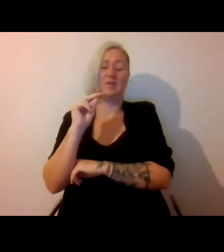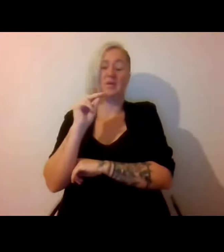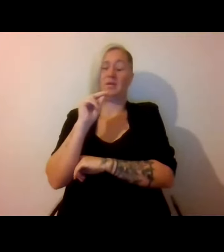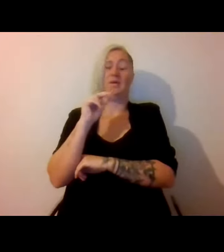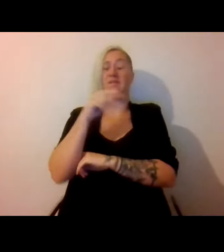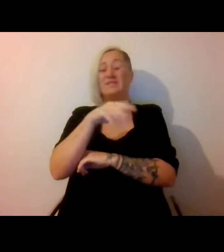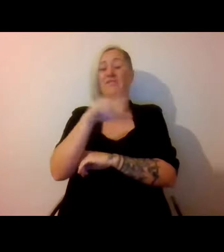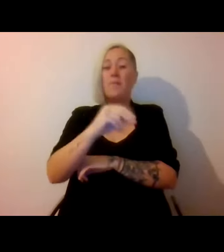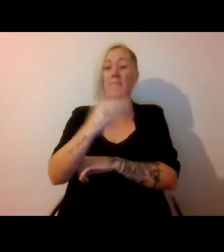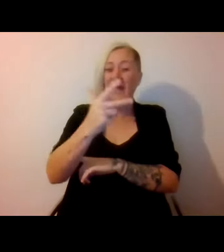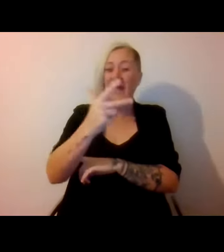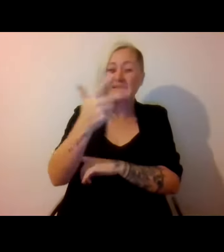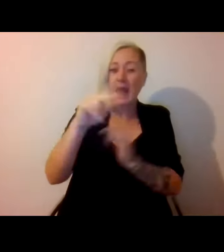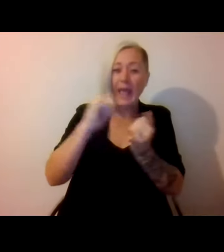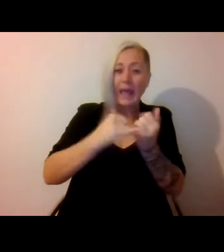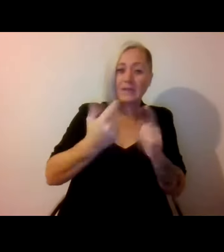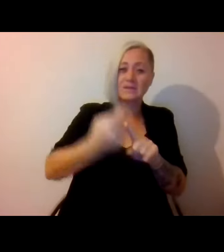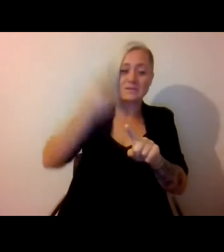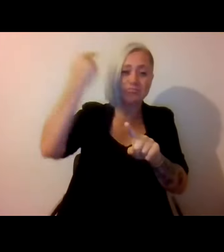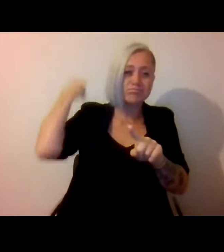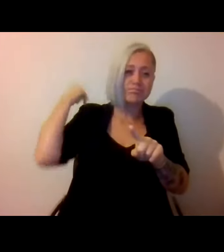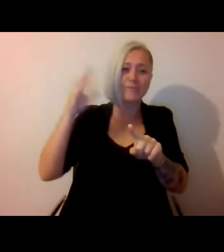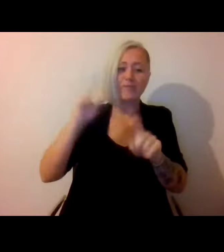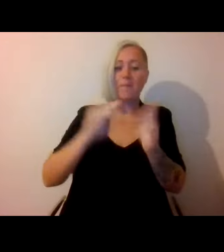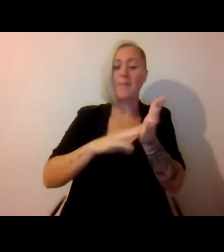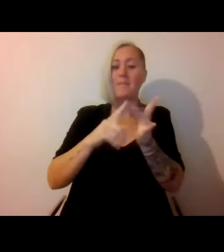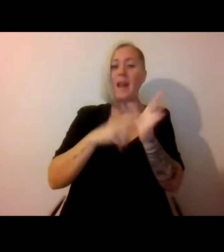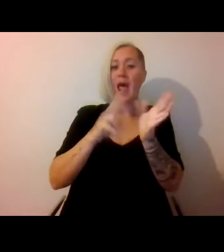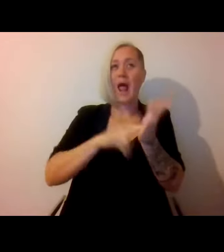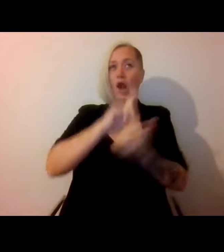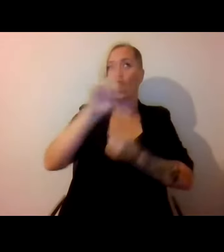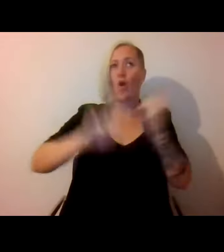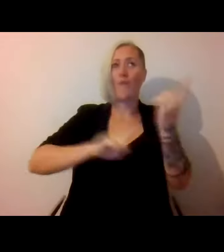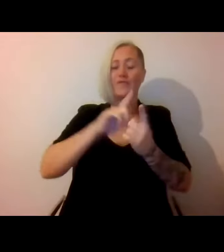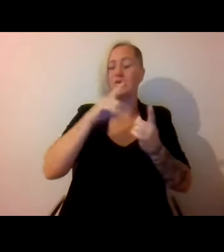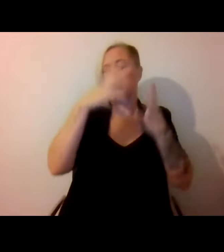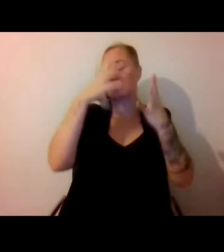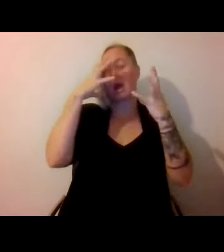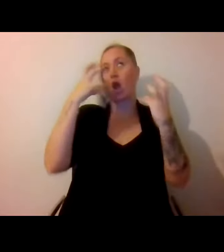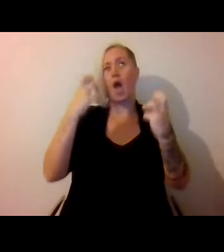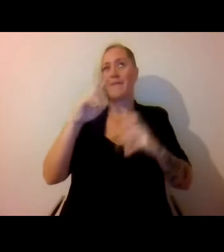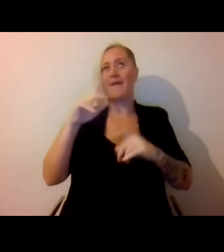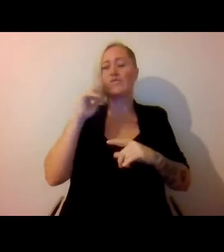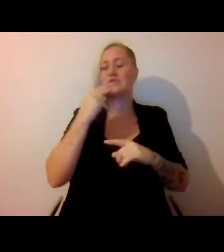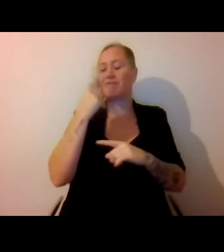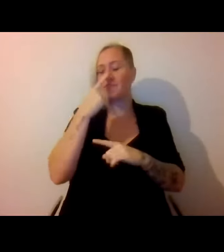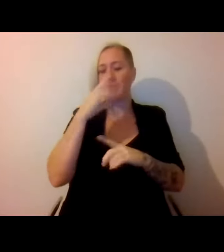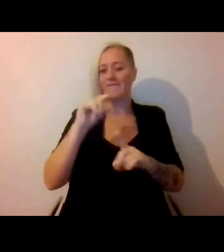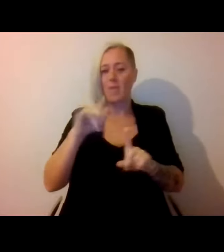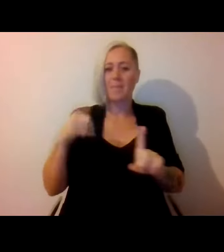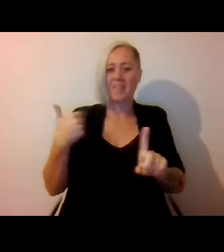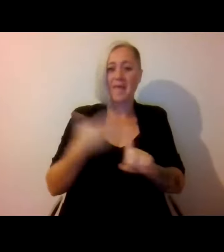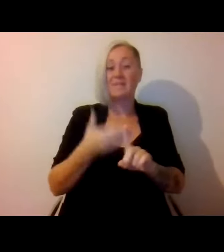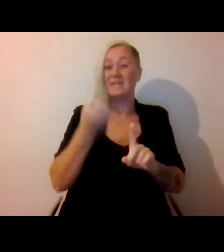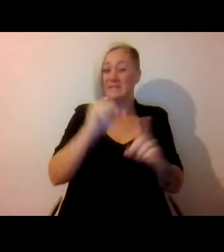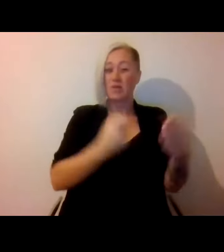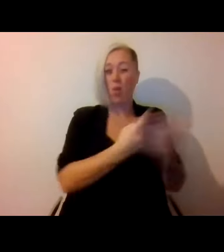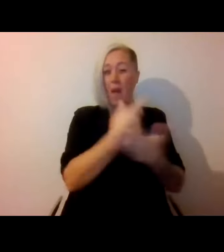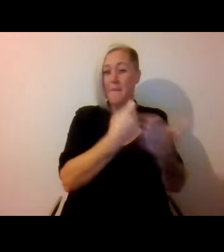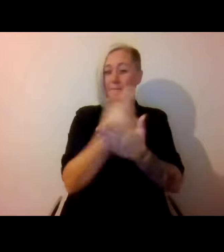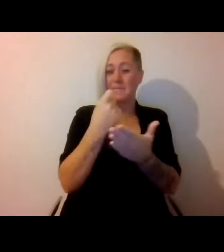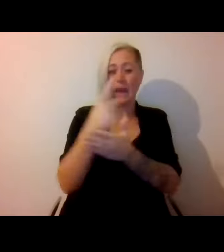1880s, since the Milan Conference, which has been a nightmare for deaf people since then. And it's still prominent now. You still